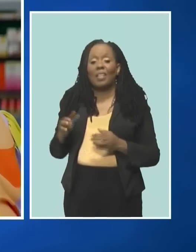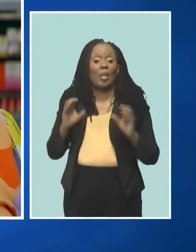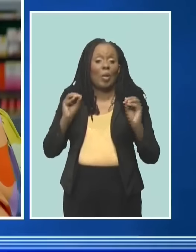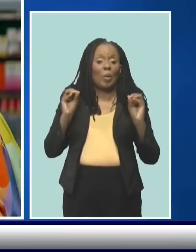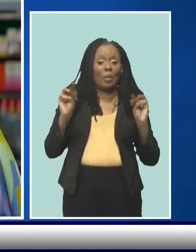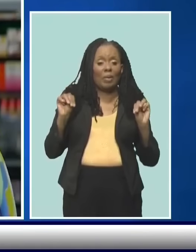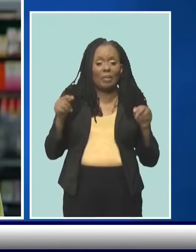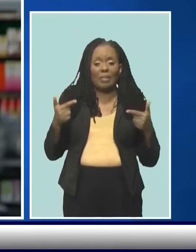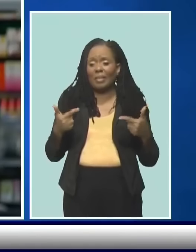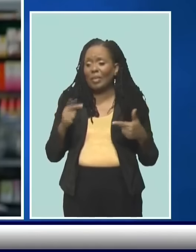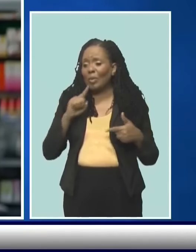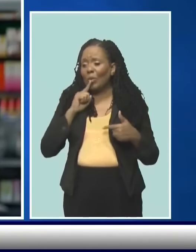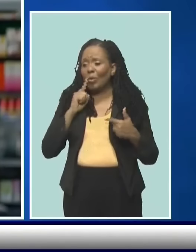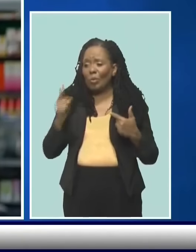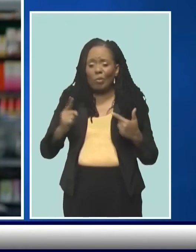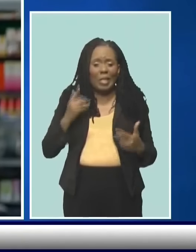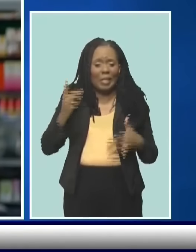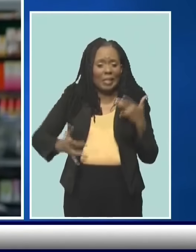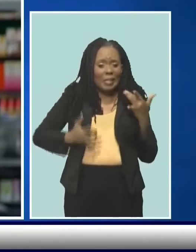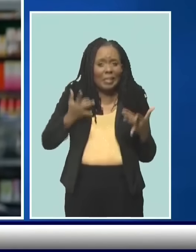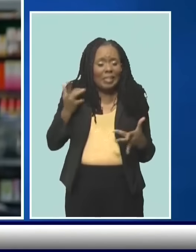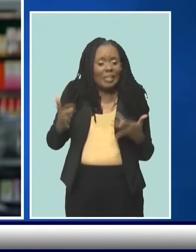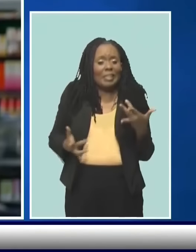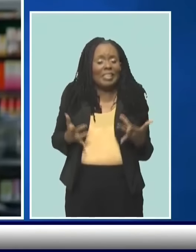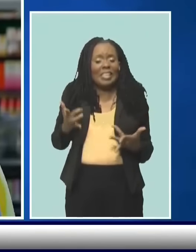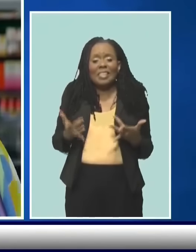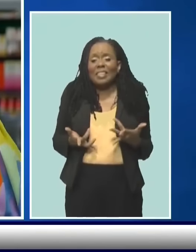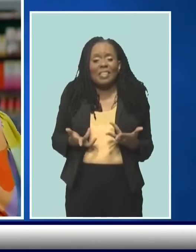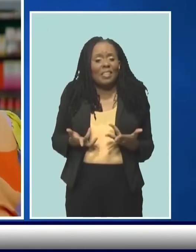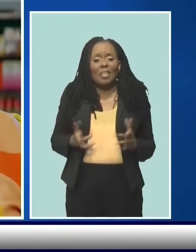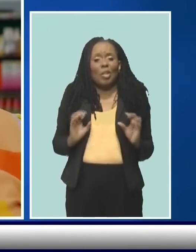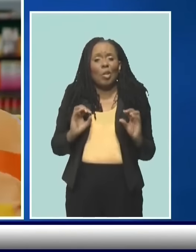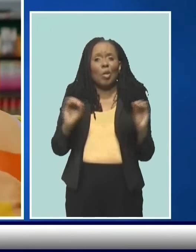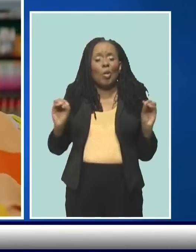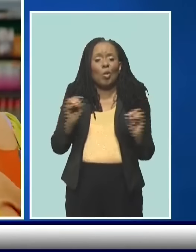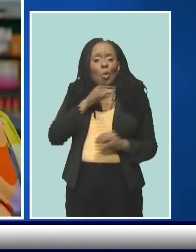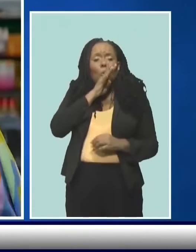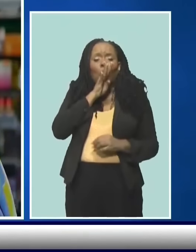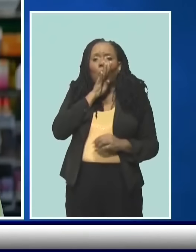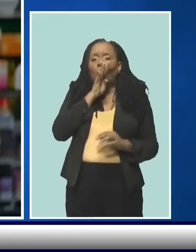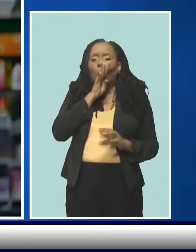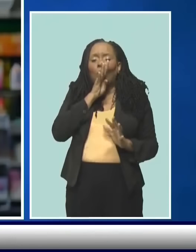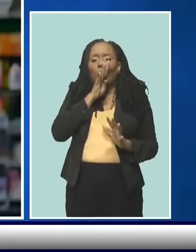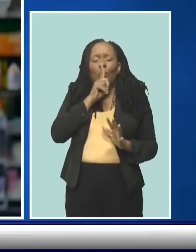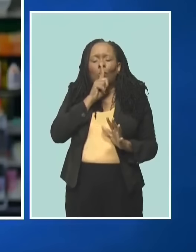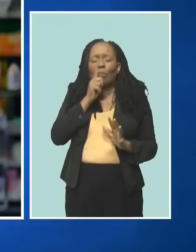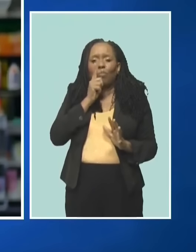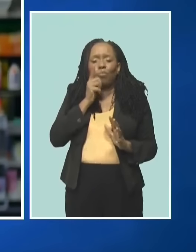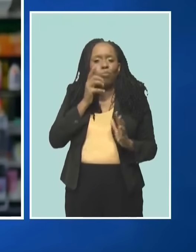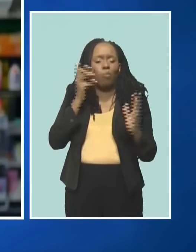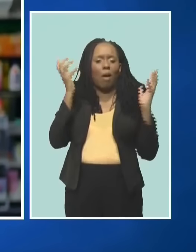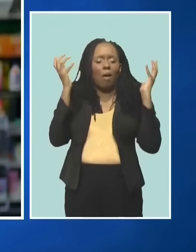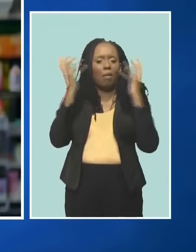overjoyed. It's like, words can't express. But